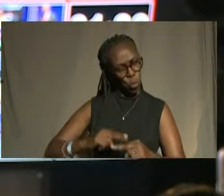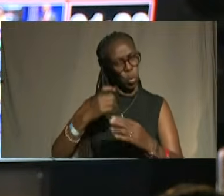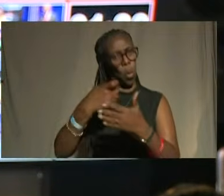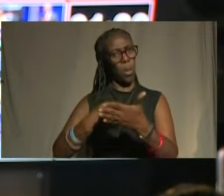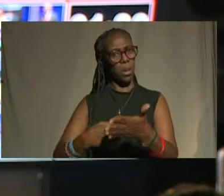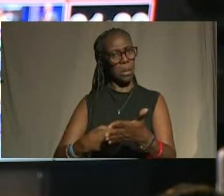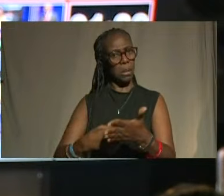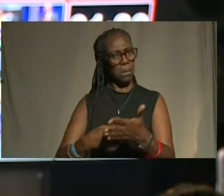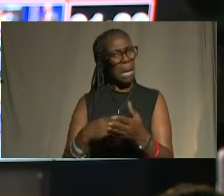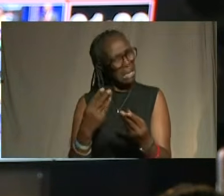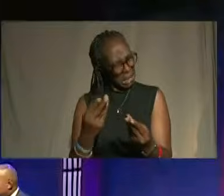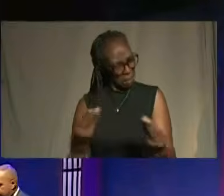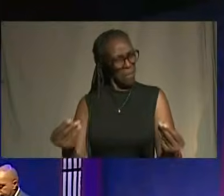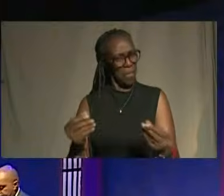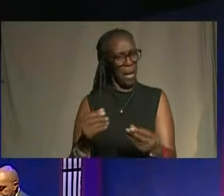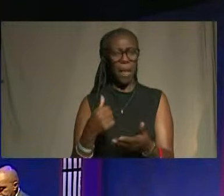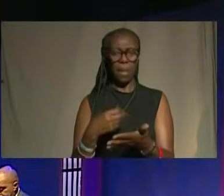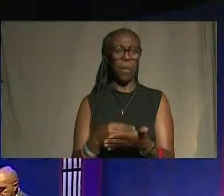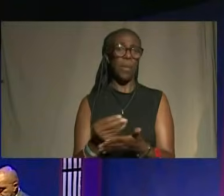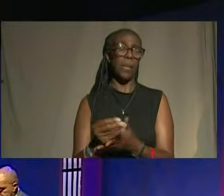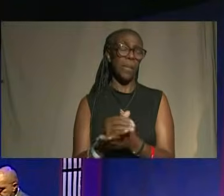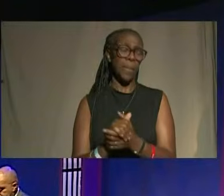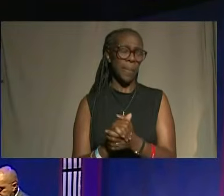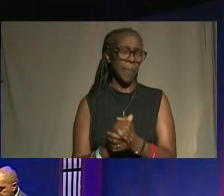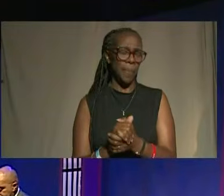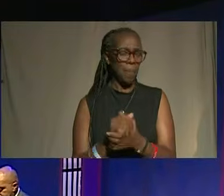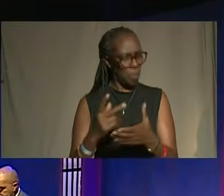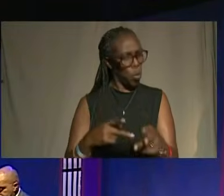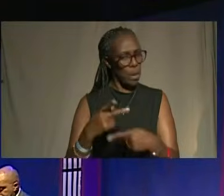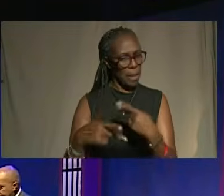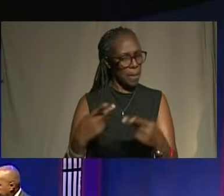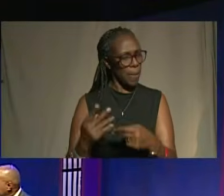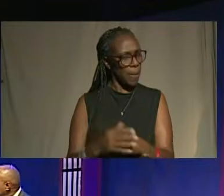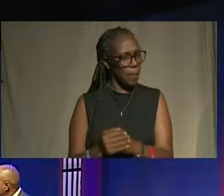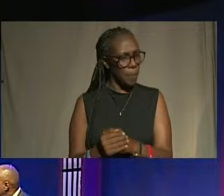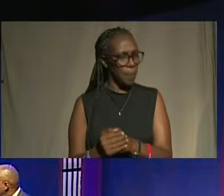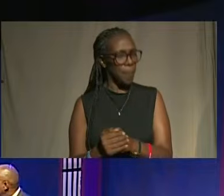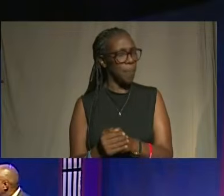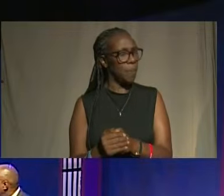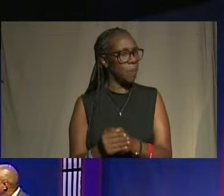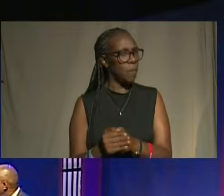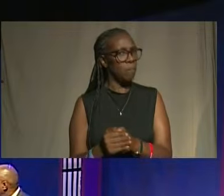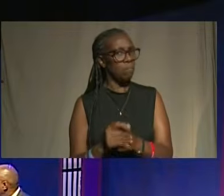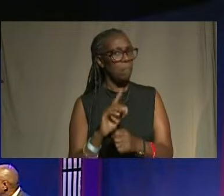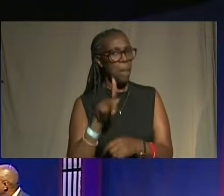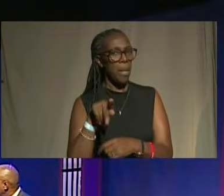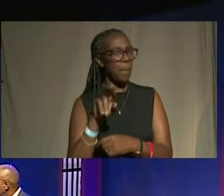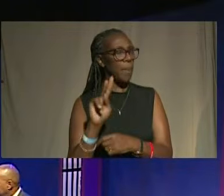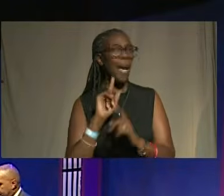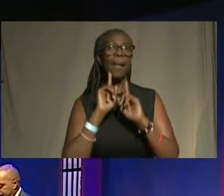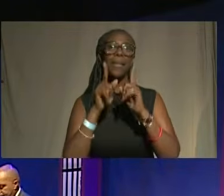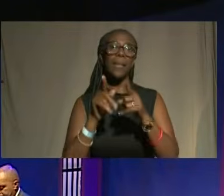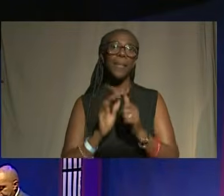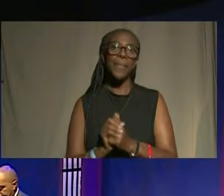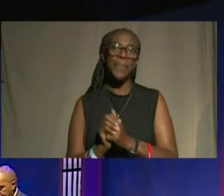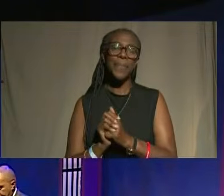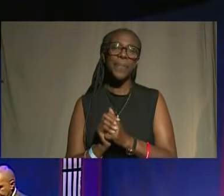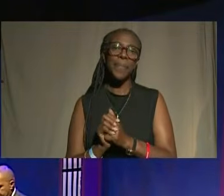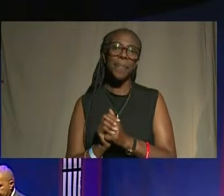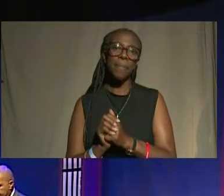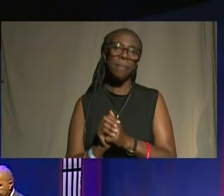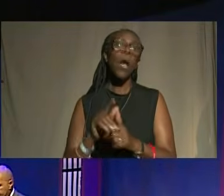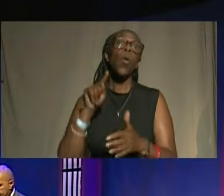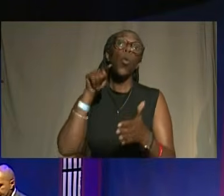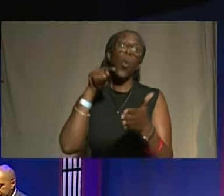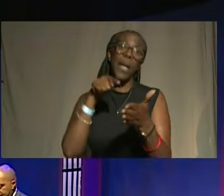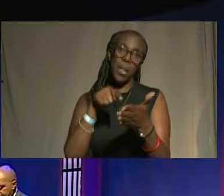these processes? Team PNP, 90 seconds. Thank you. We note that